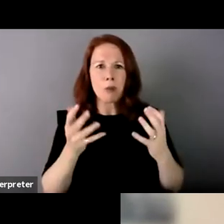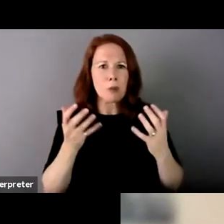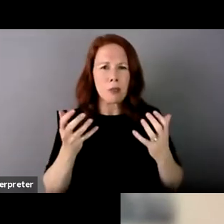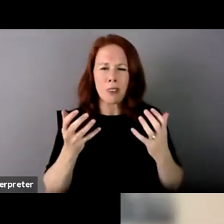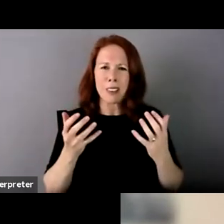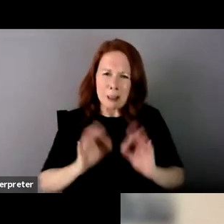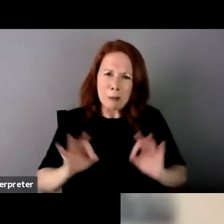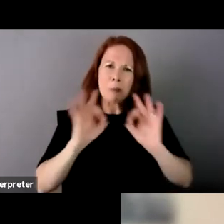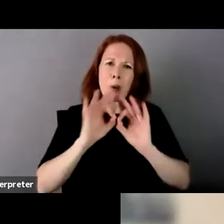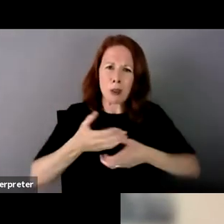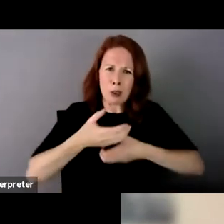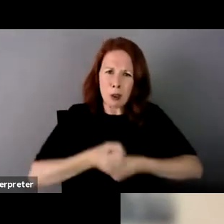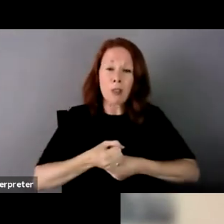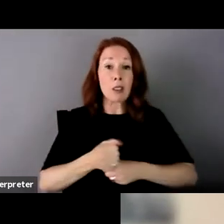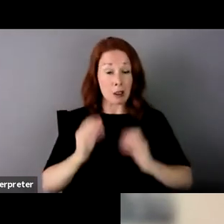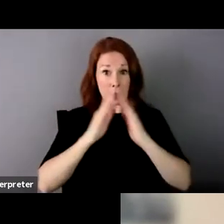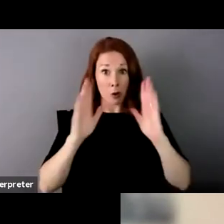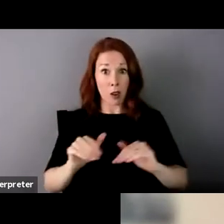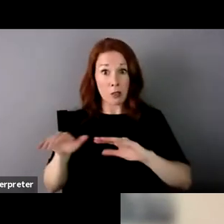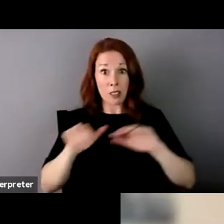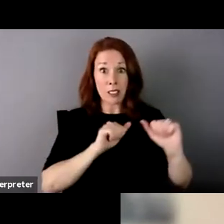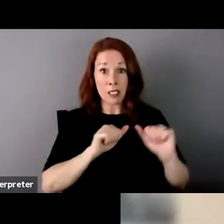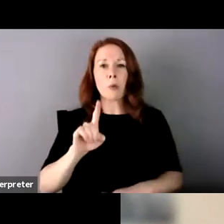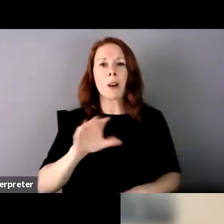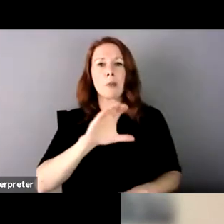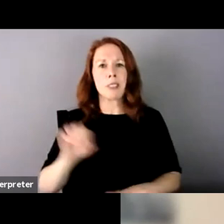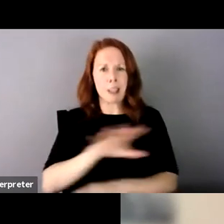that confidence, leaving the house, participating fully,